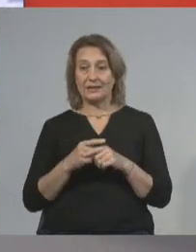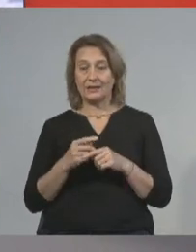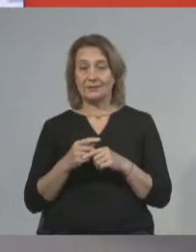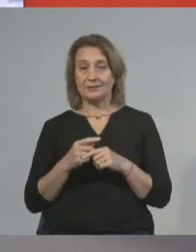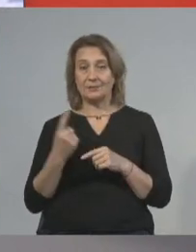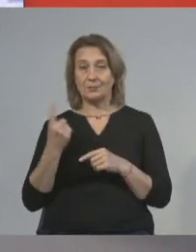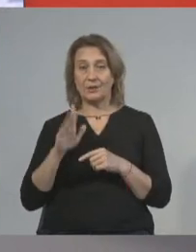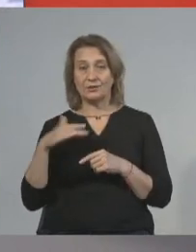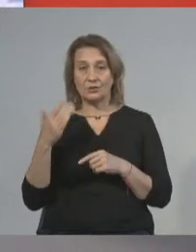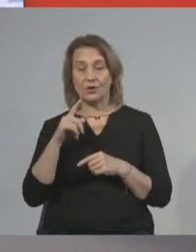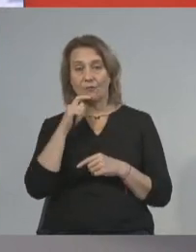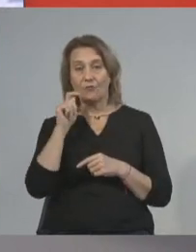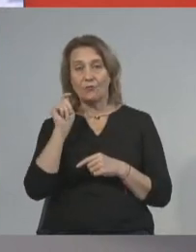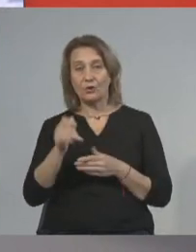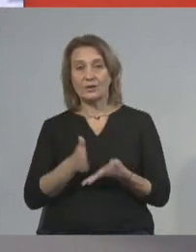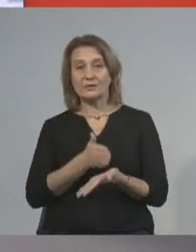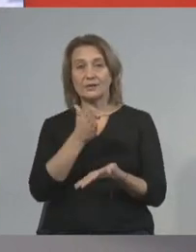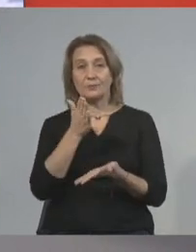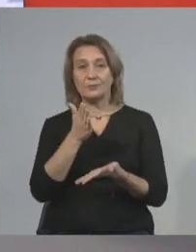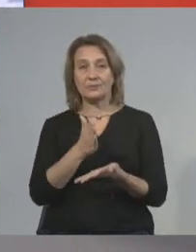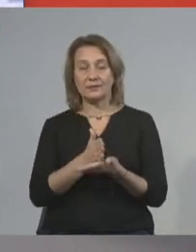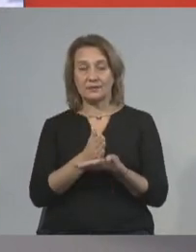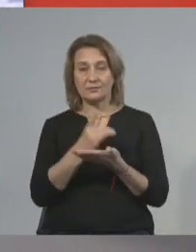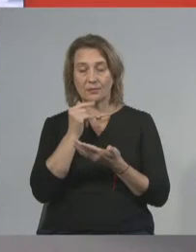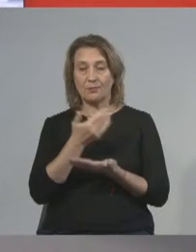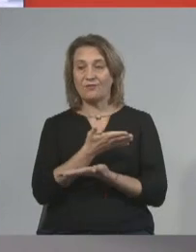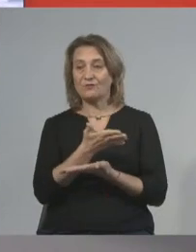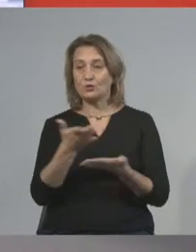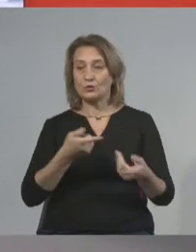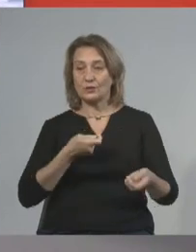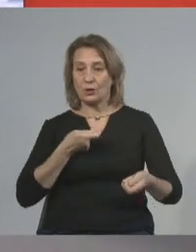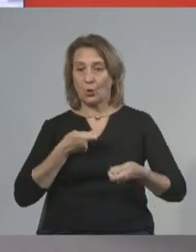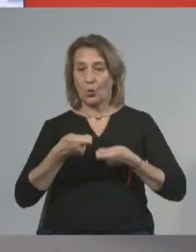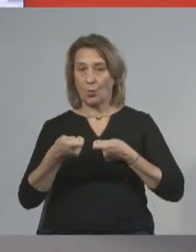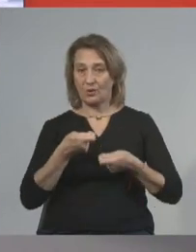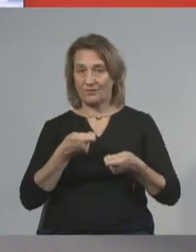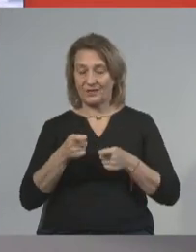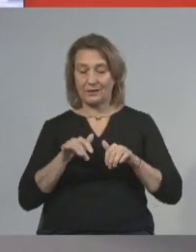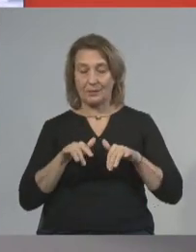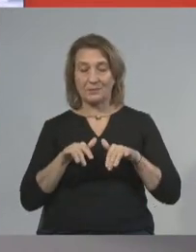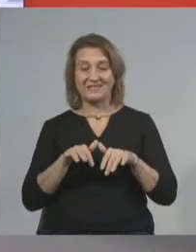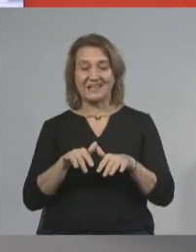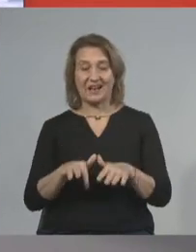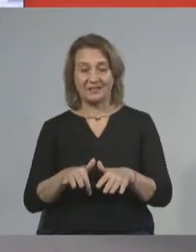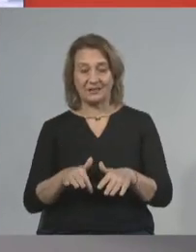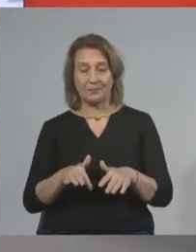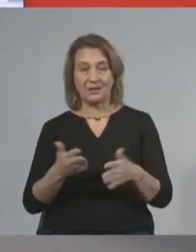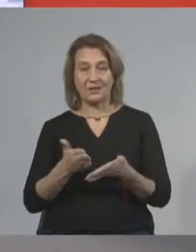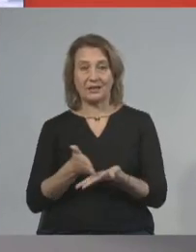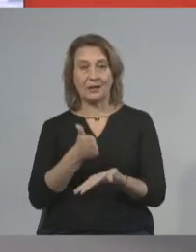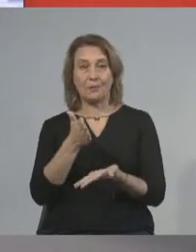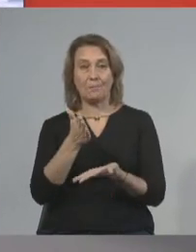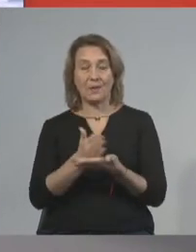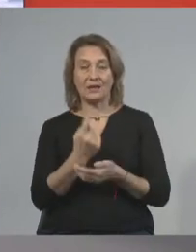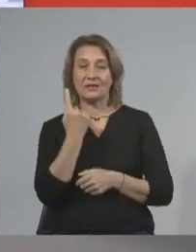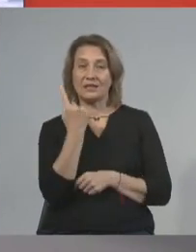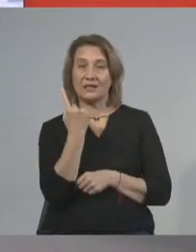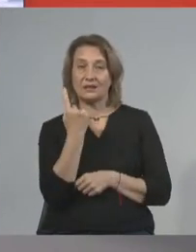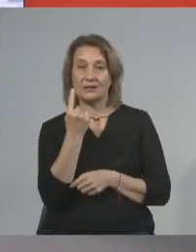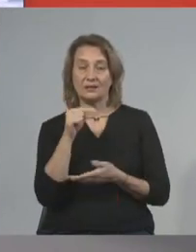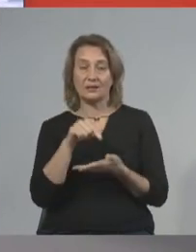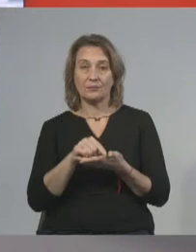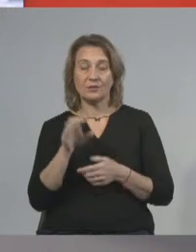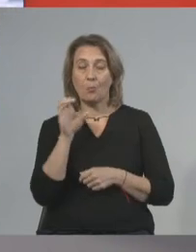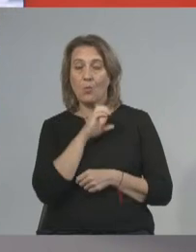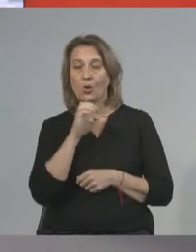narrative is that ukraine is under foreign uh pressure it is ruled from abroad and the